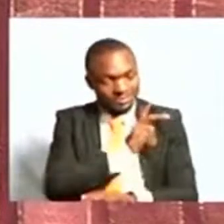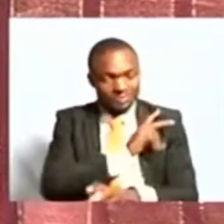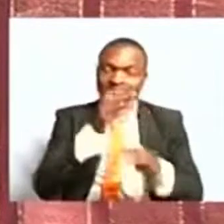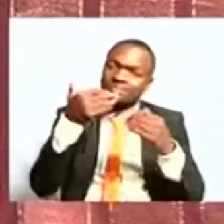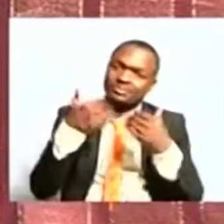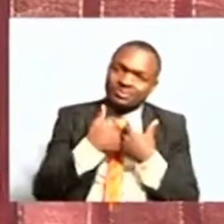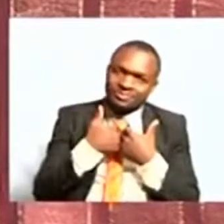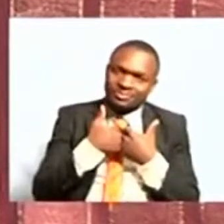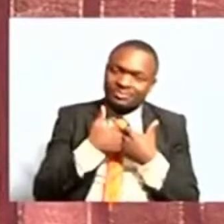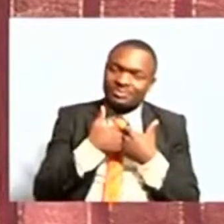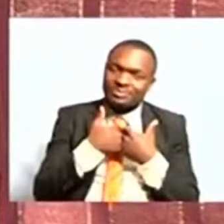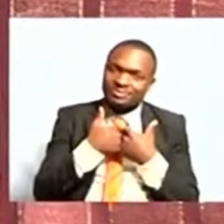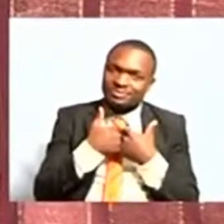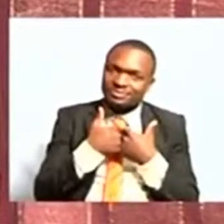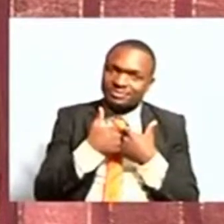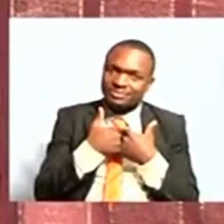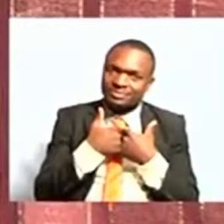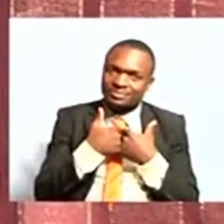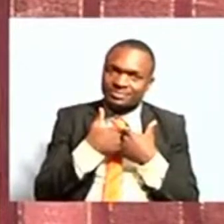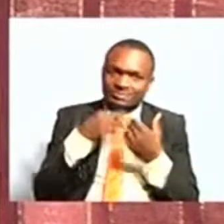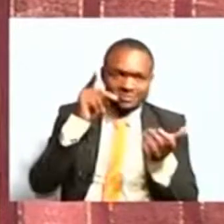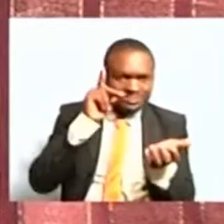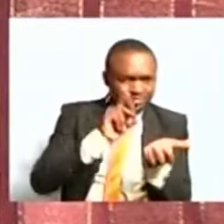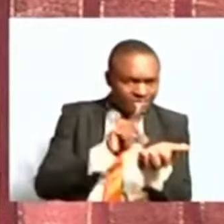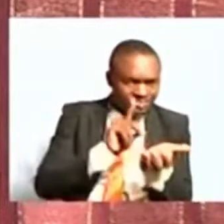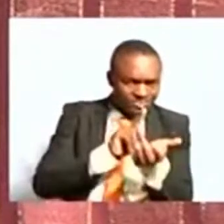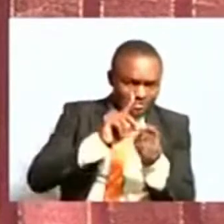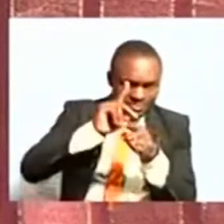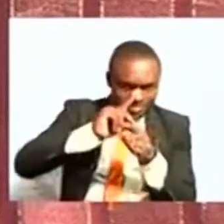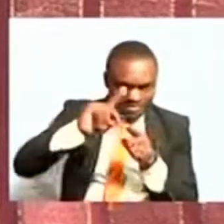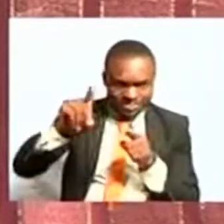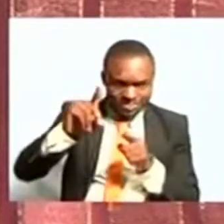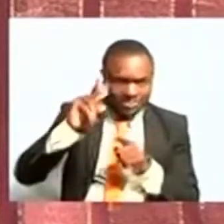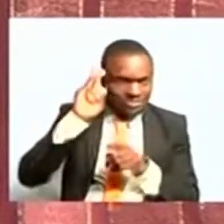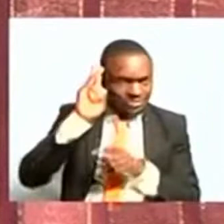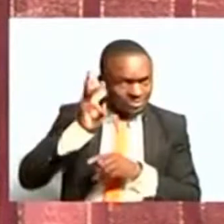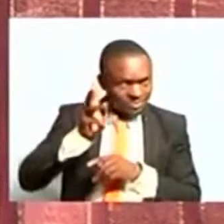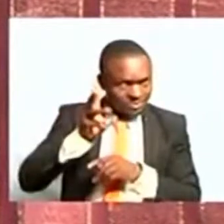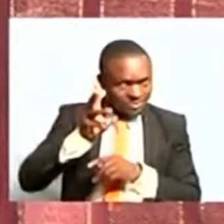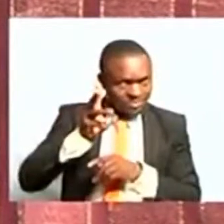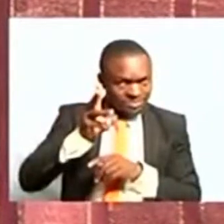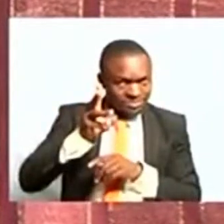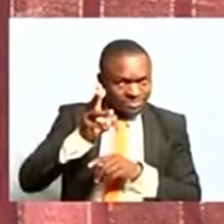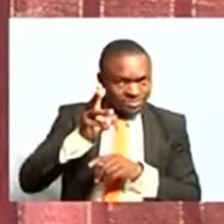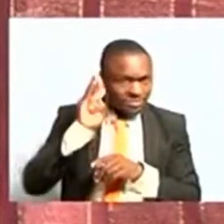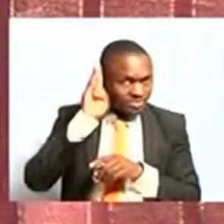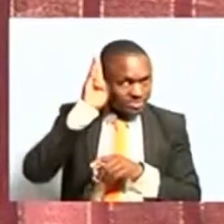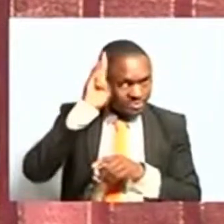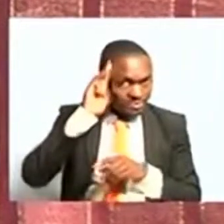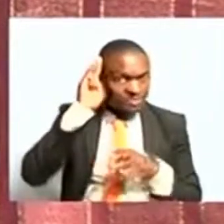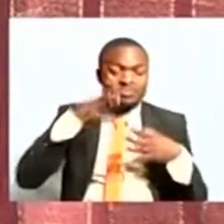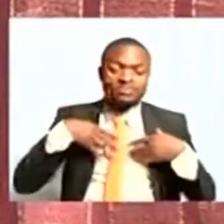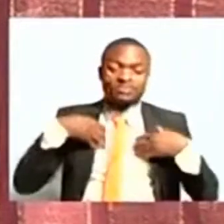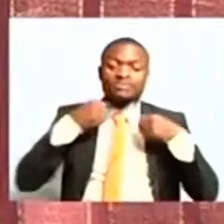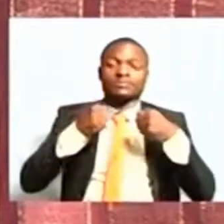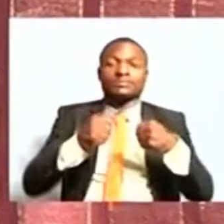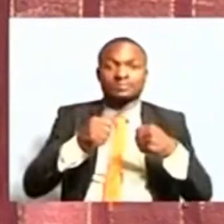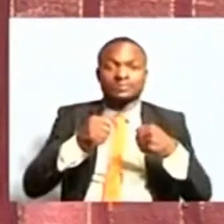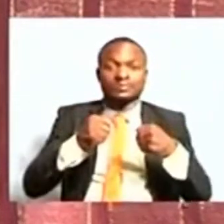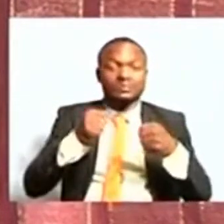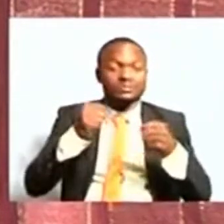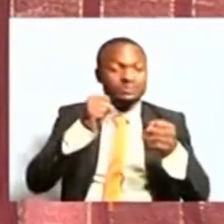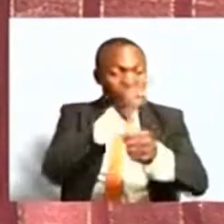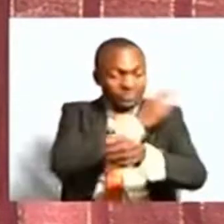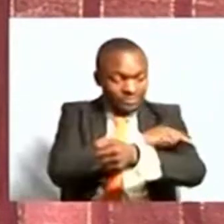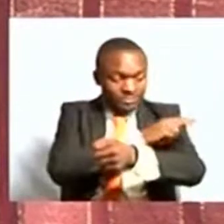have the medical professionals, so we are going to deal with the Ministry of Health and the